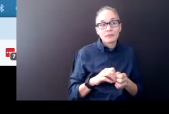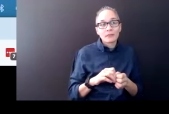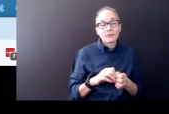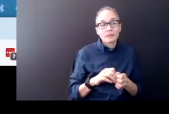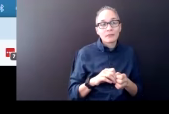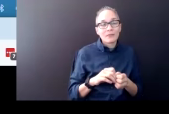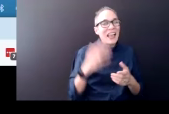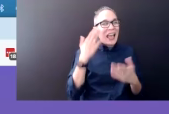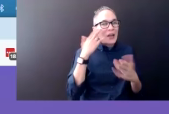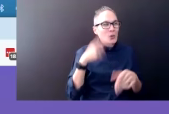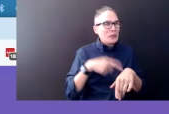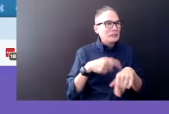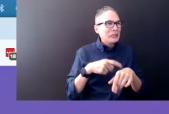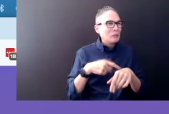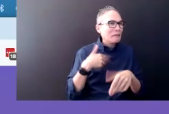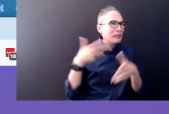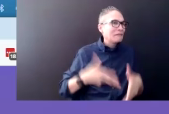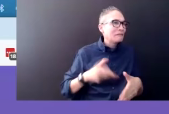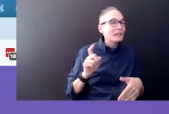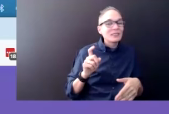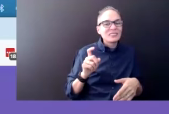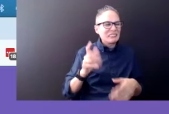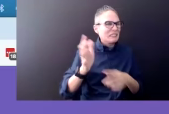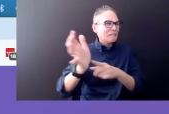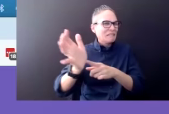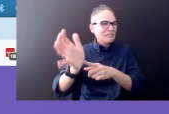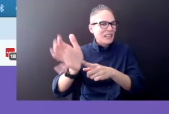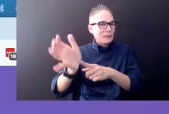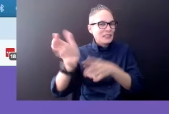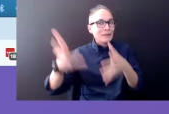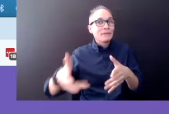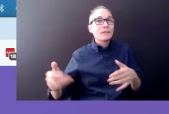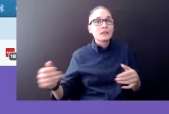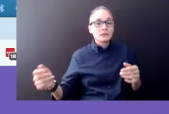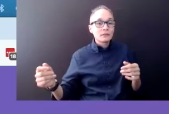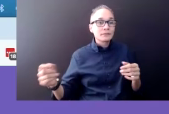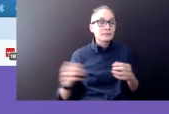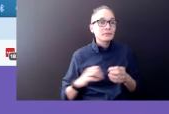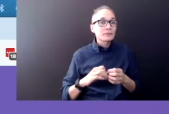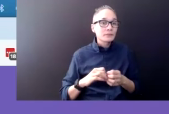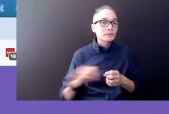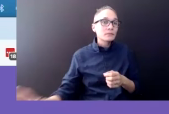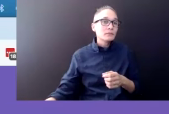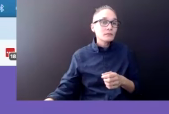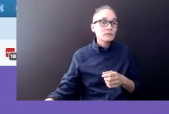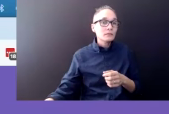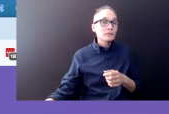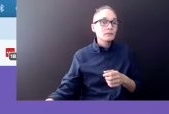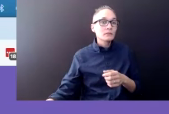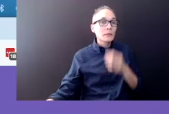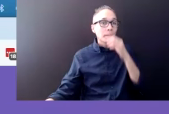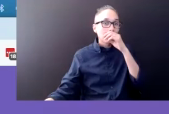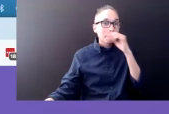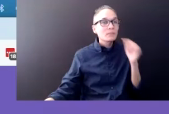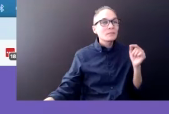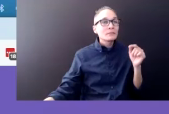not sure how much time we have. I see you see the screen, but We have yeah. about 5 minutes. We have about Okay. 5 minutes. I'm just gonna show this really quick since Okay,